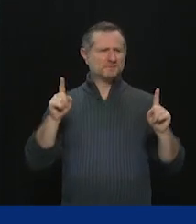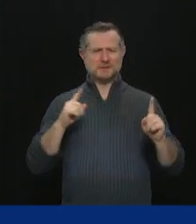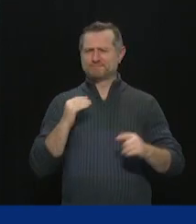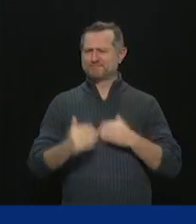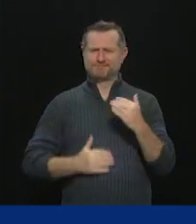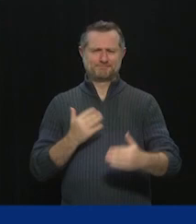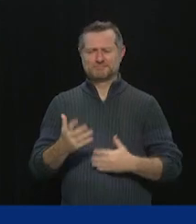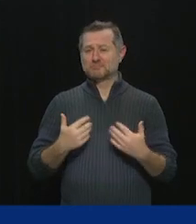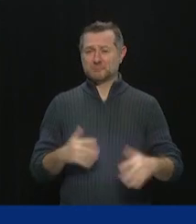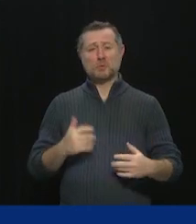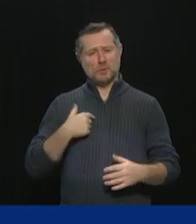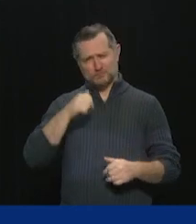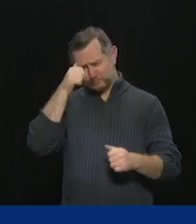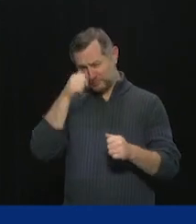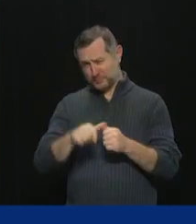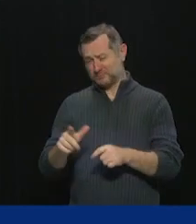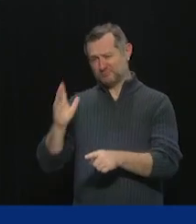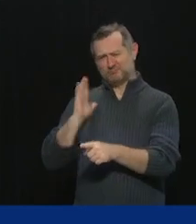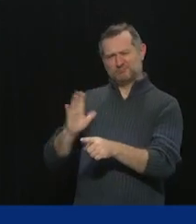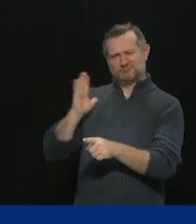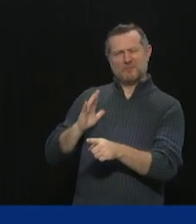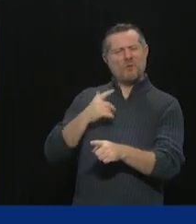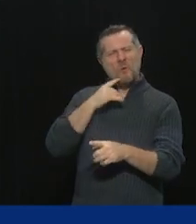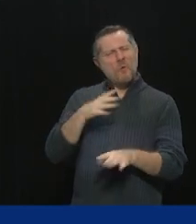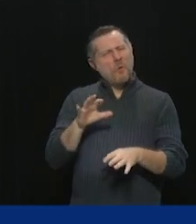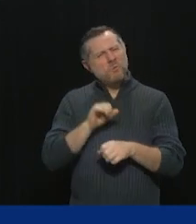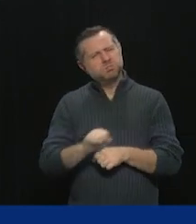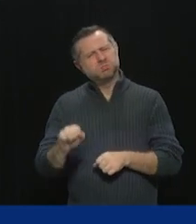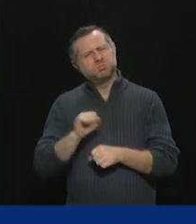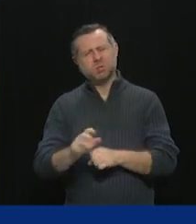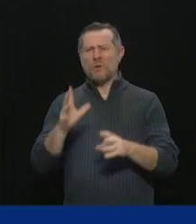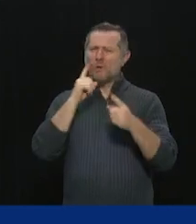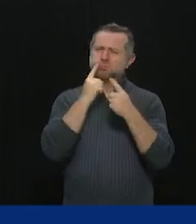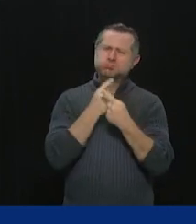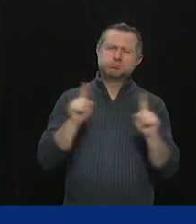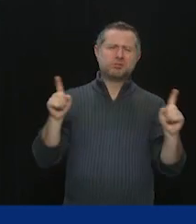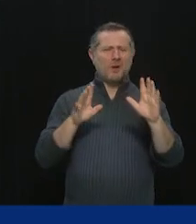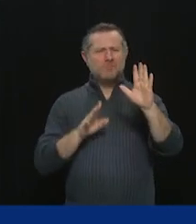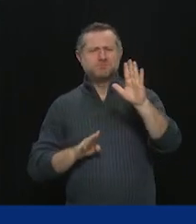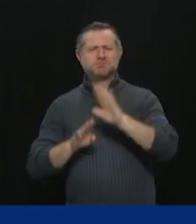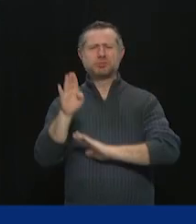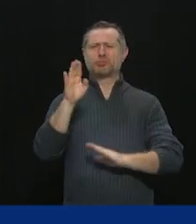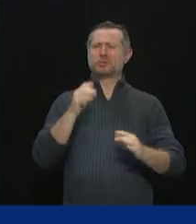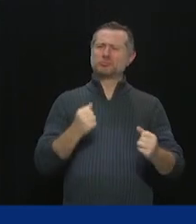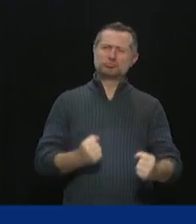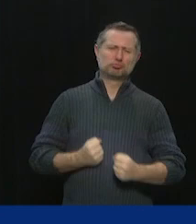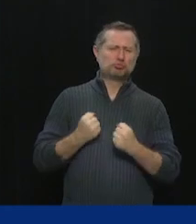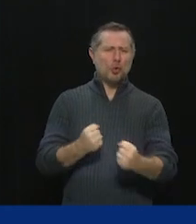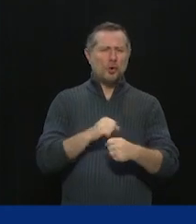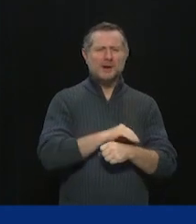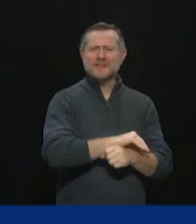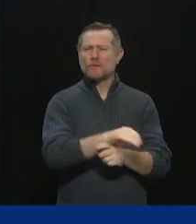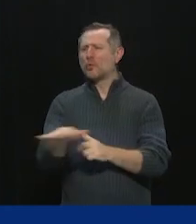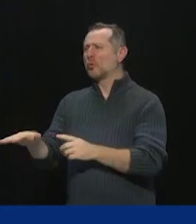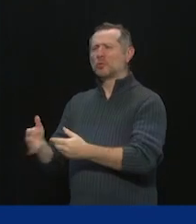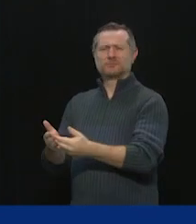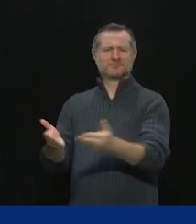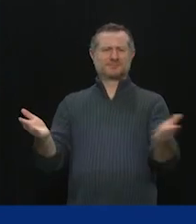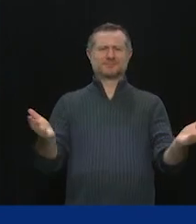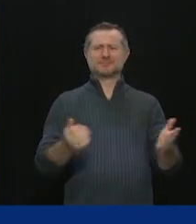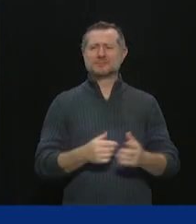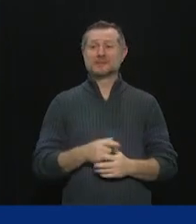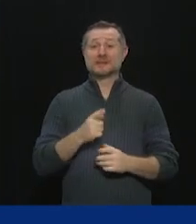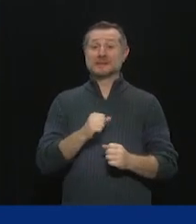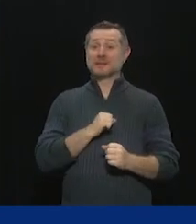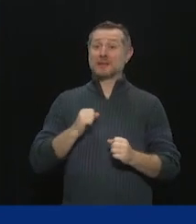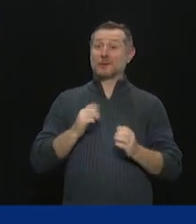days. He has become a real significant force of influence in our state capitol as well. I'm really proud to work with State Senator Sean Ryan. Really